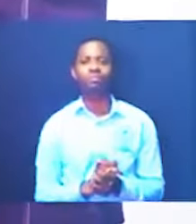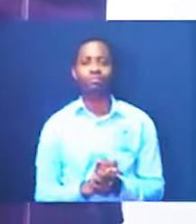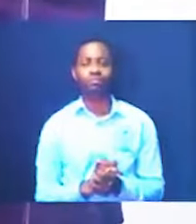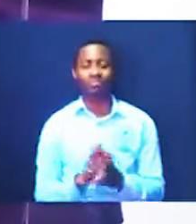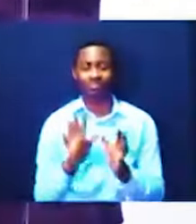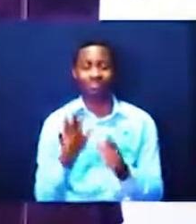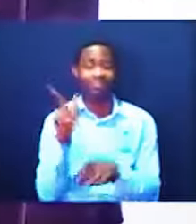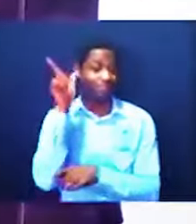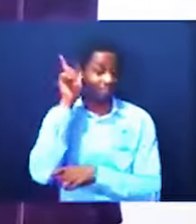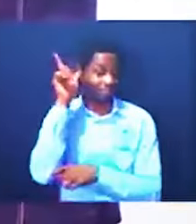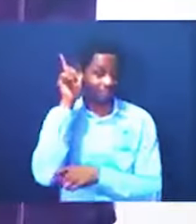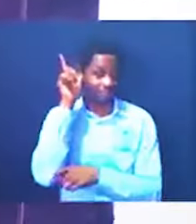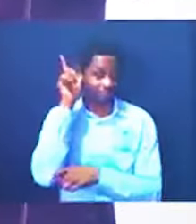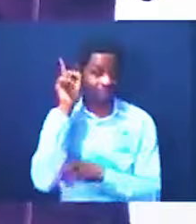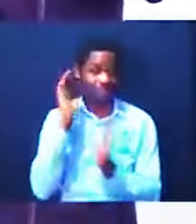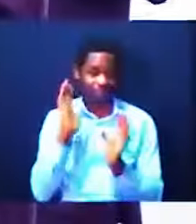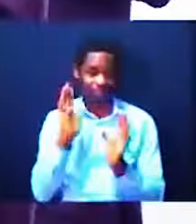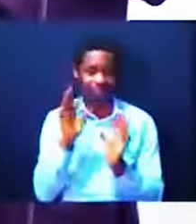So listen to me.